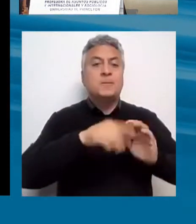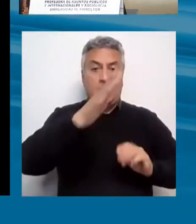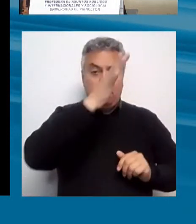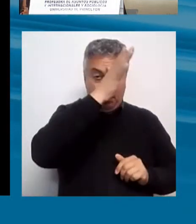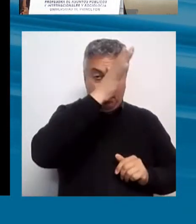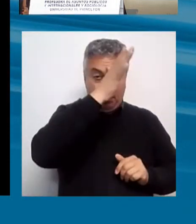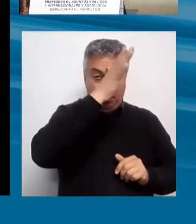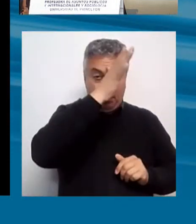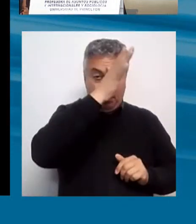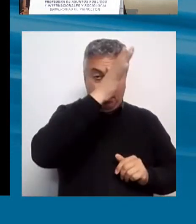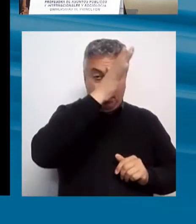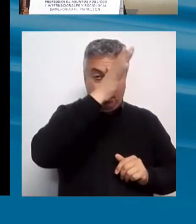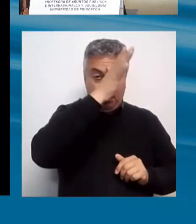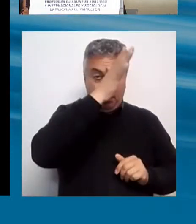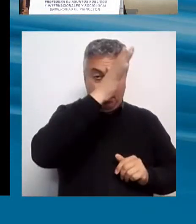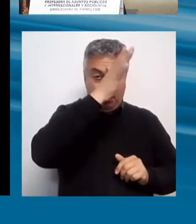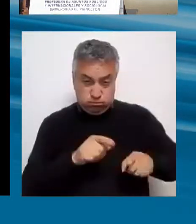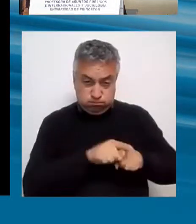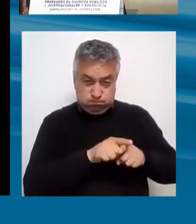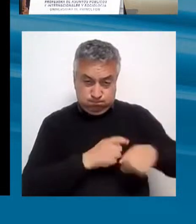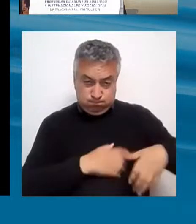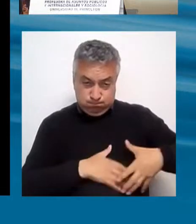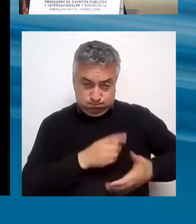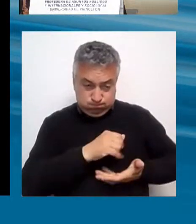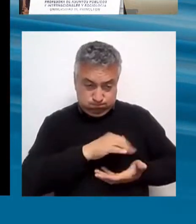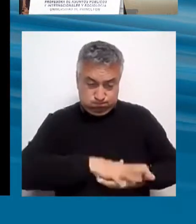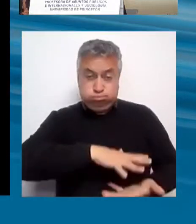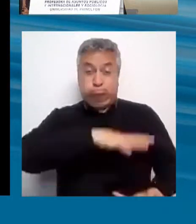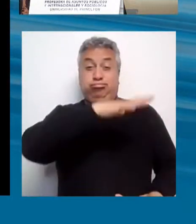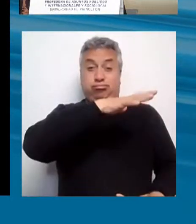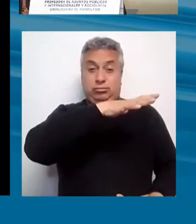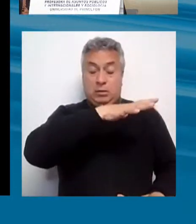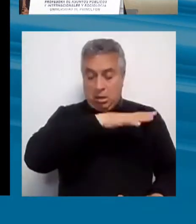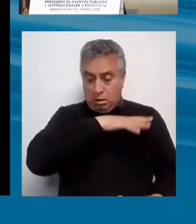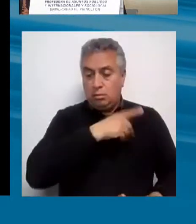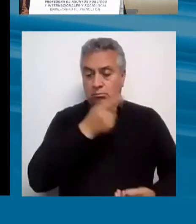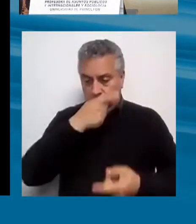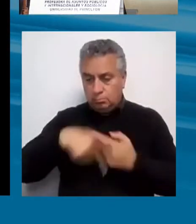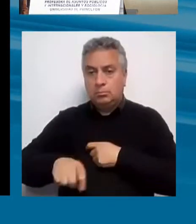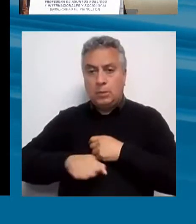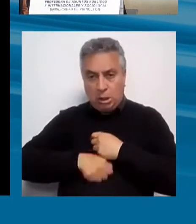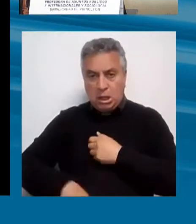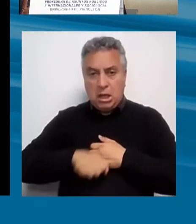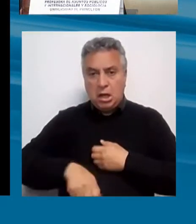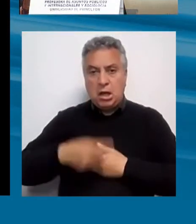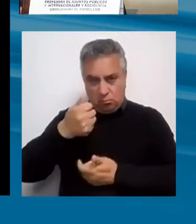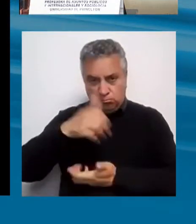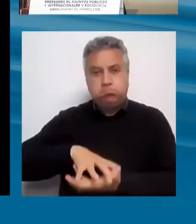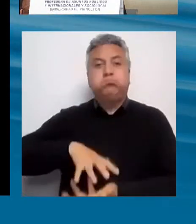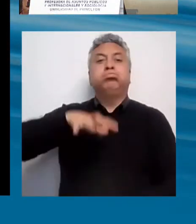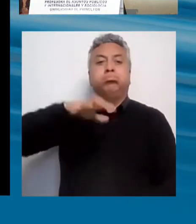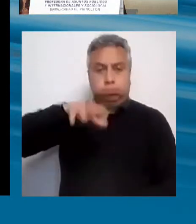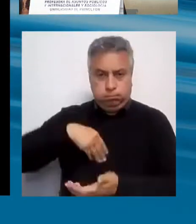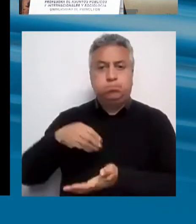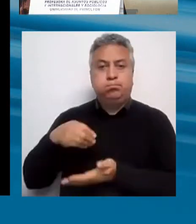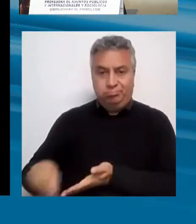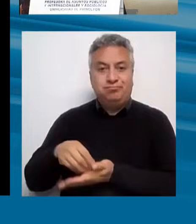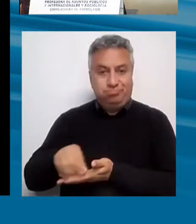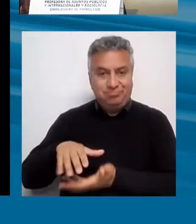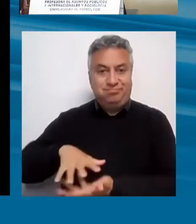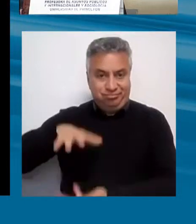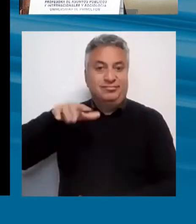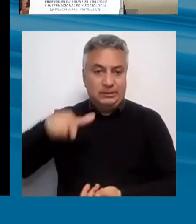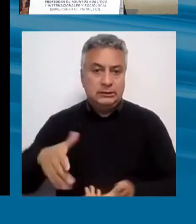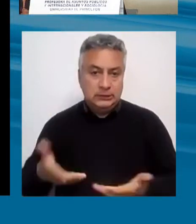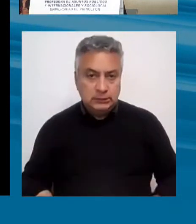wealth. This means that people who are wealthy transfer that advantage to their children, who will have high income levels as